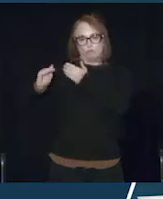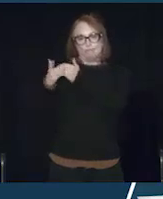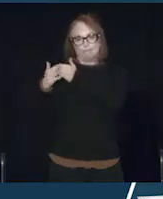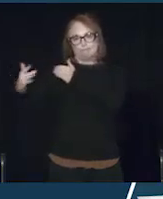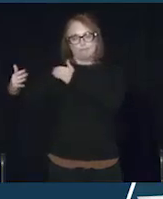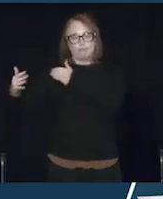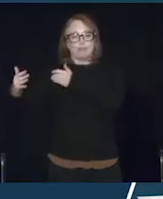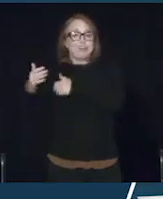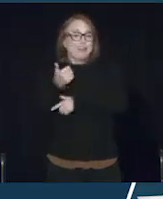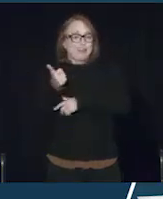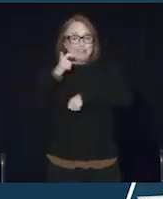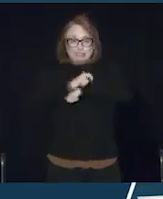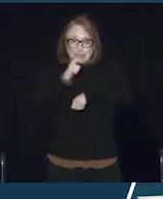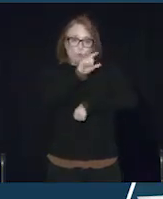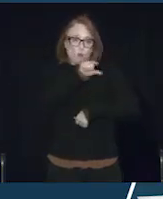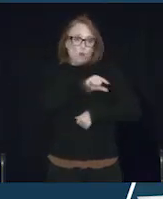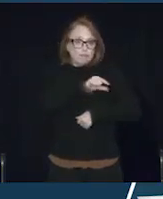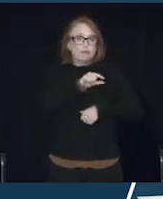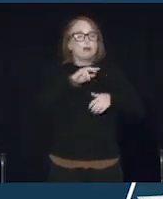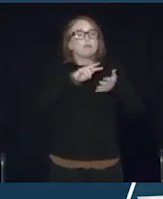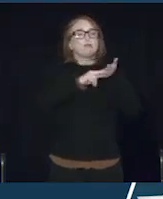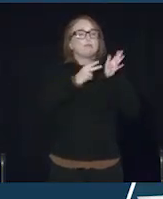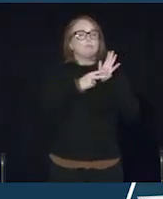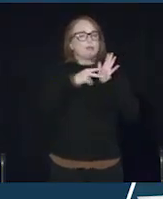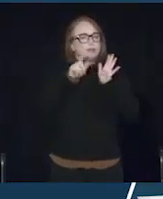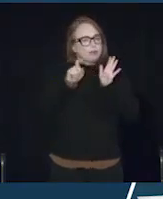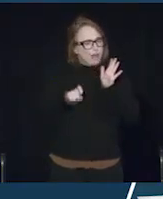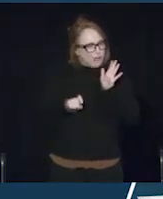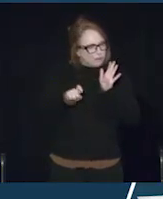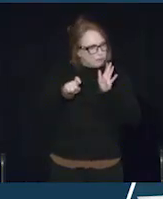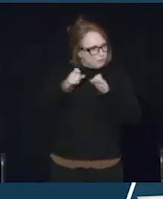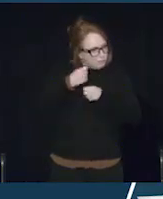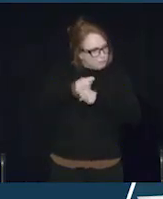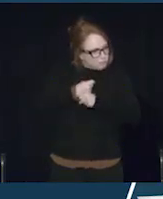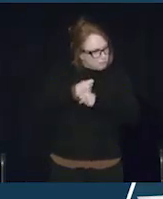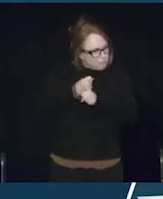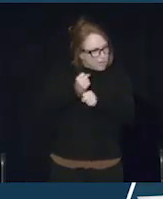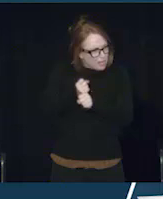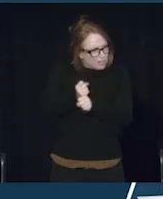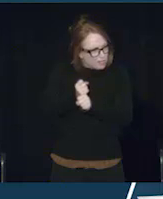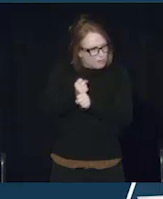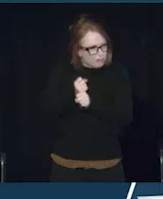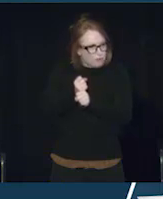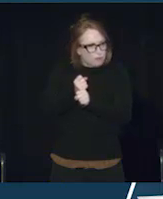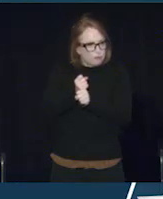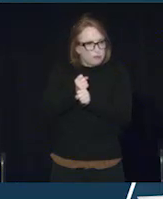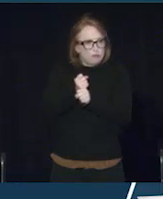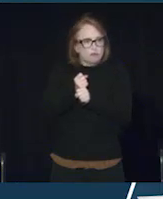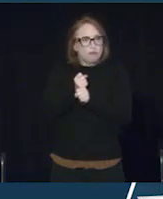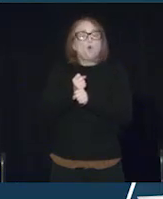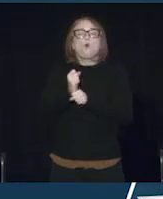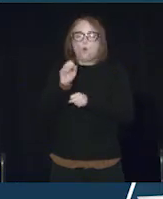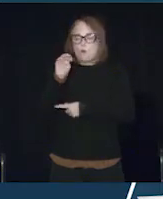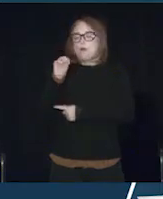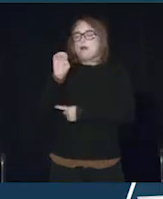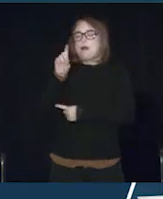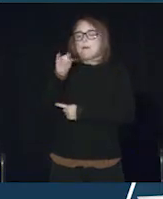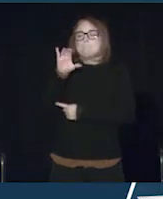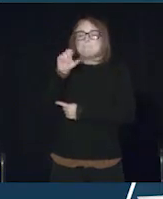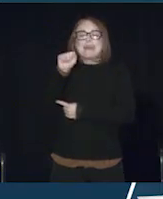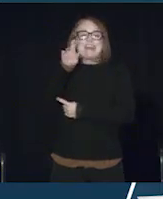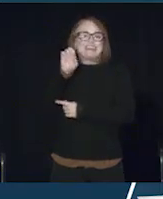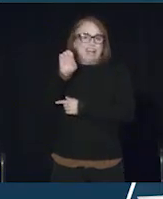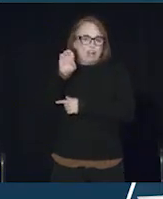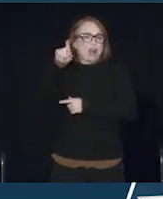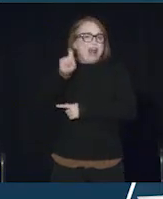in the iBudget waiver, they also must be Medicaid recipients. So that's part of the process. If they don't already have Medicaid, they have to apply for